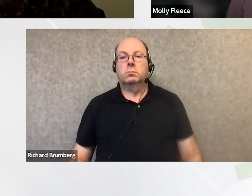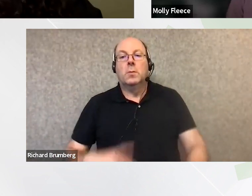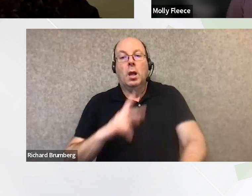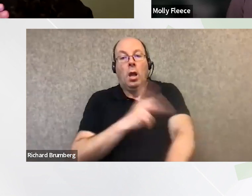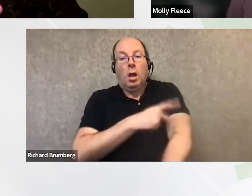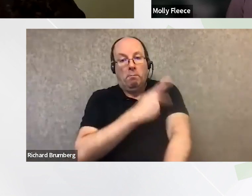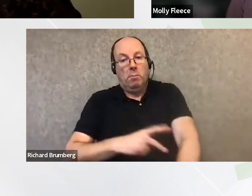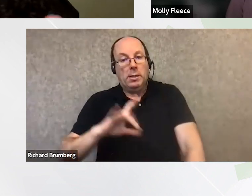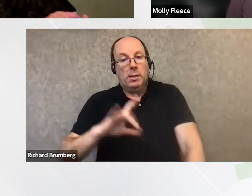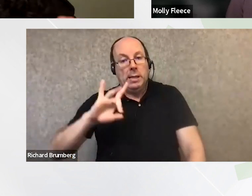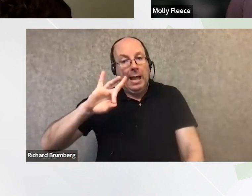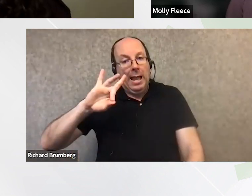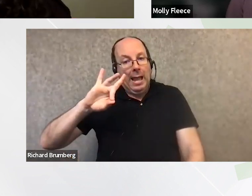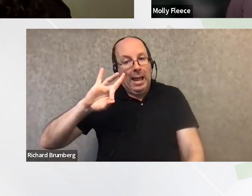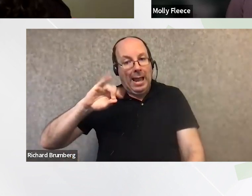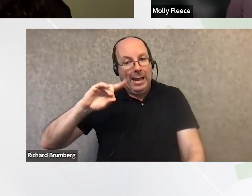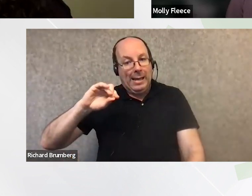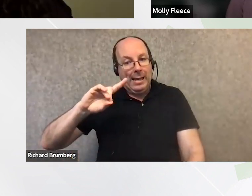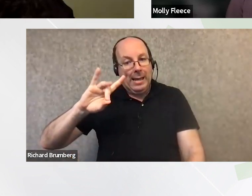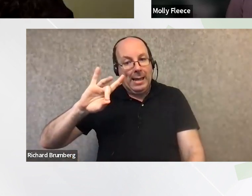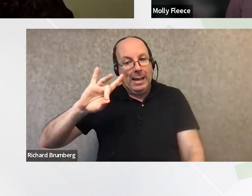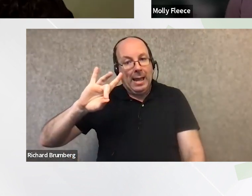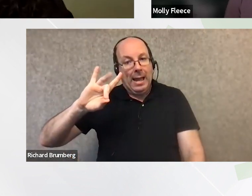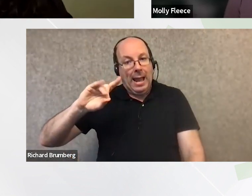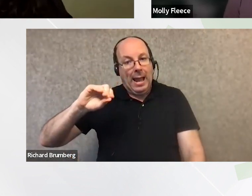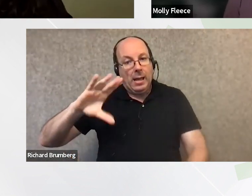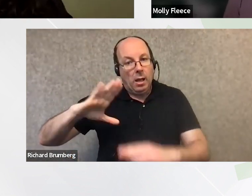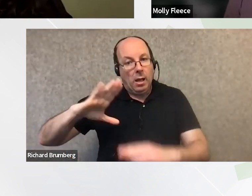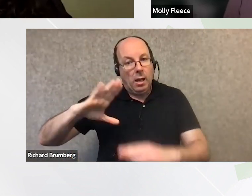80 when they get the flu